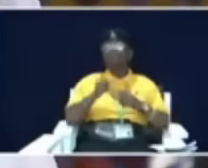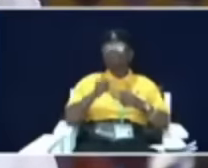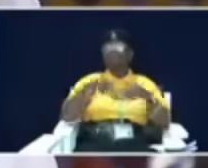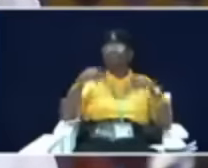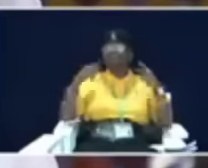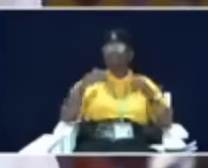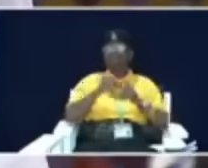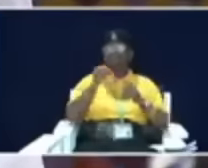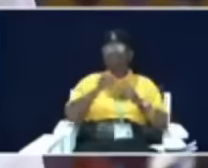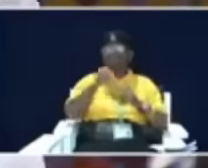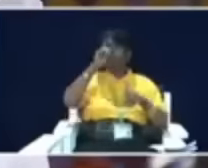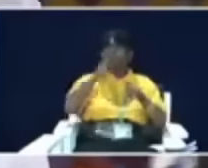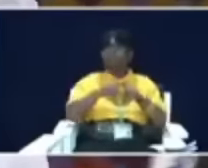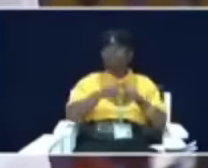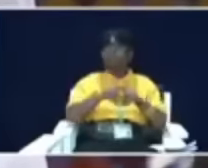days. Pastor,